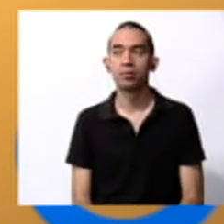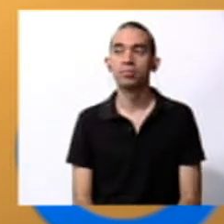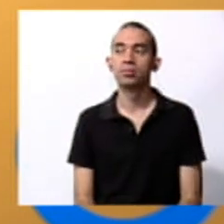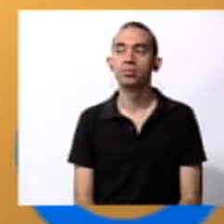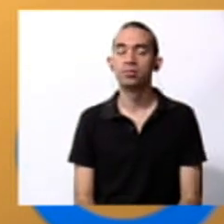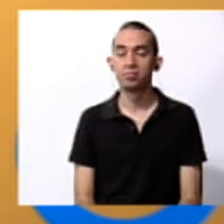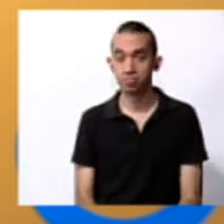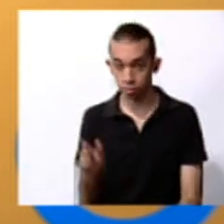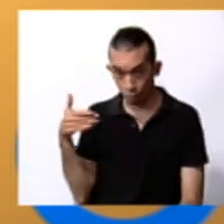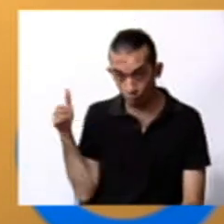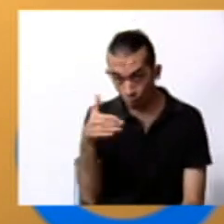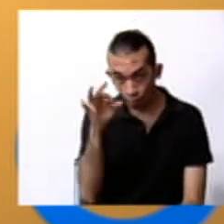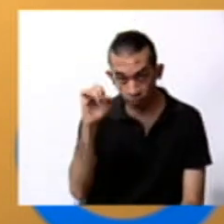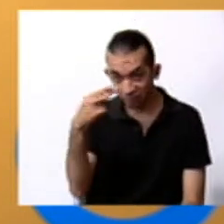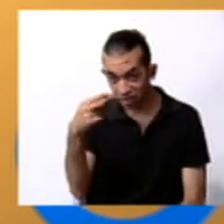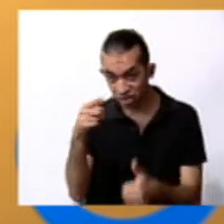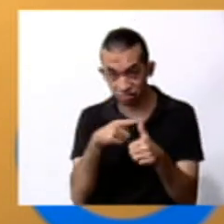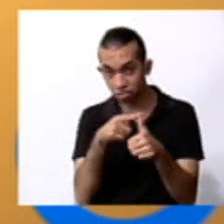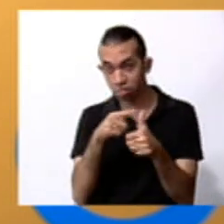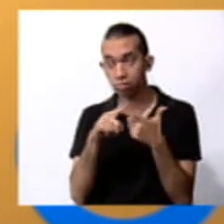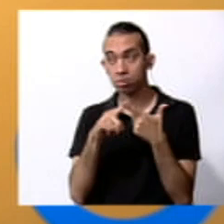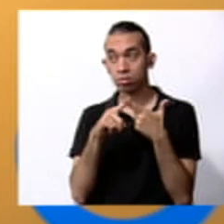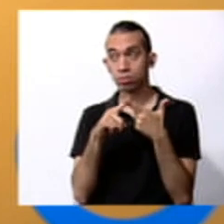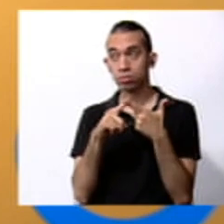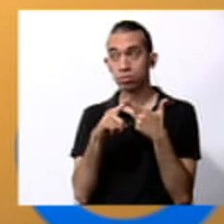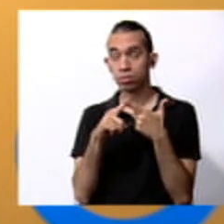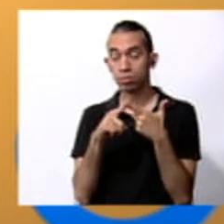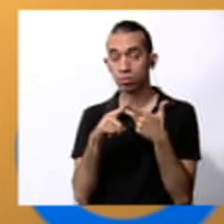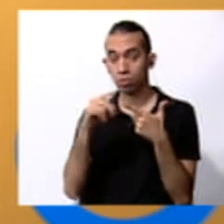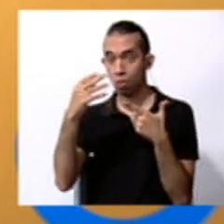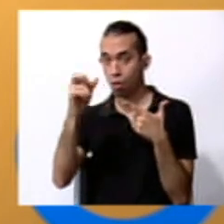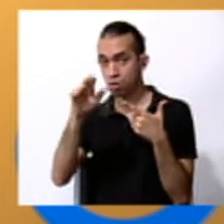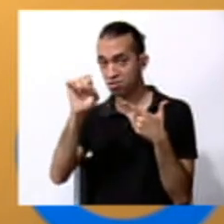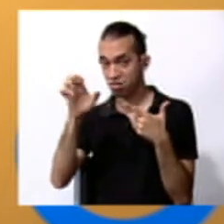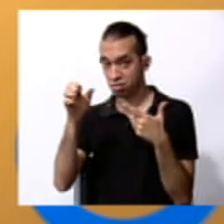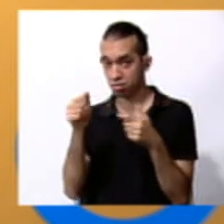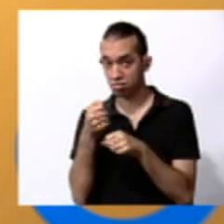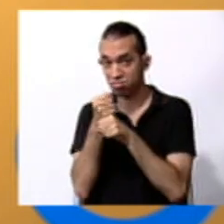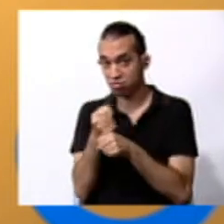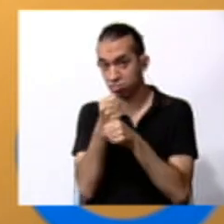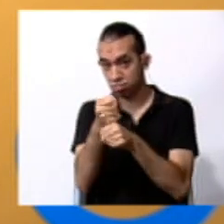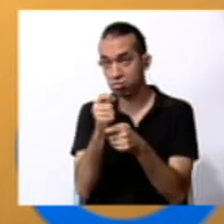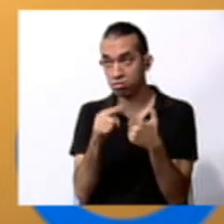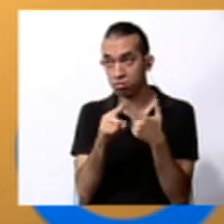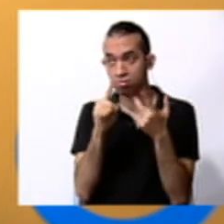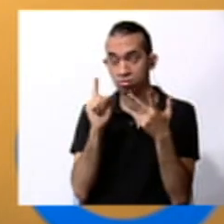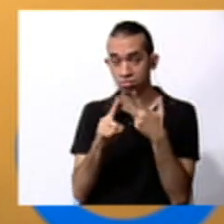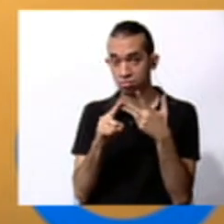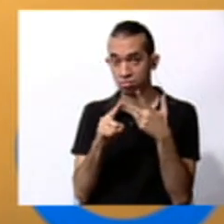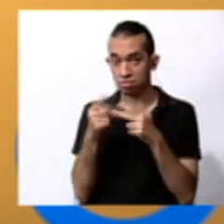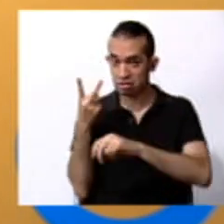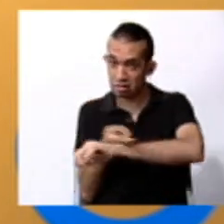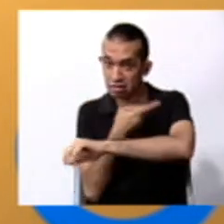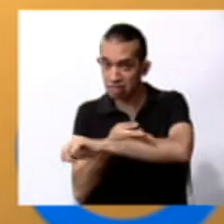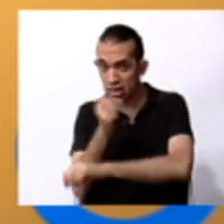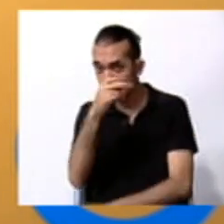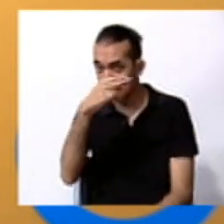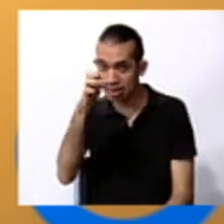Was it a fish? Is it a horse? Is it a sheep?